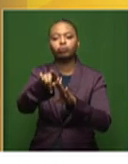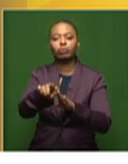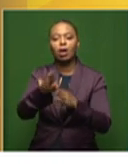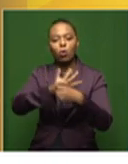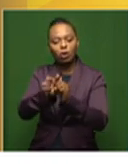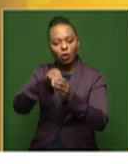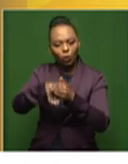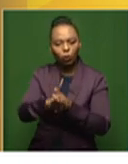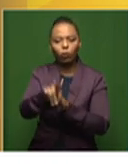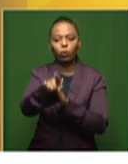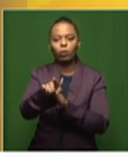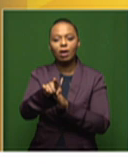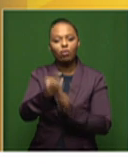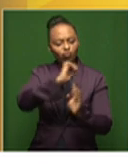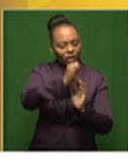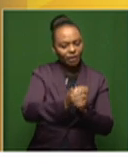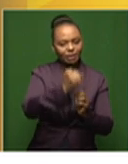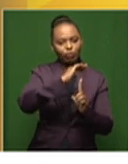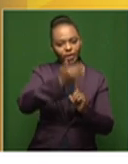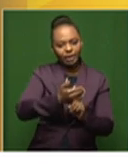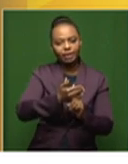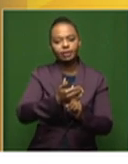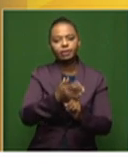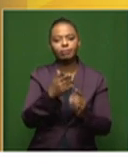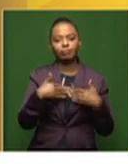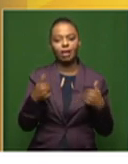both our frontline staff but also our children.